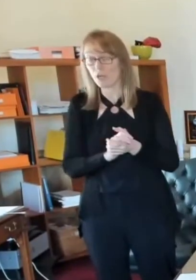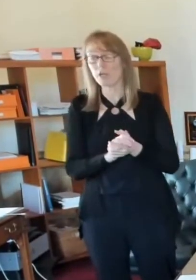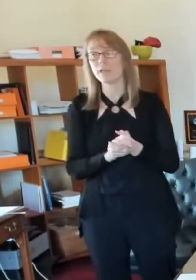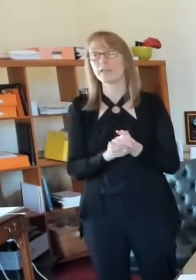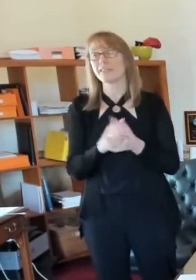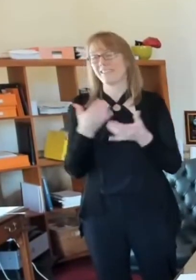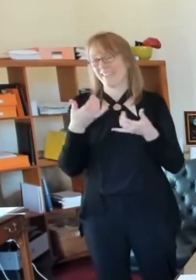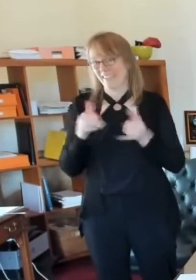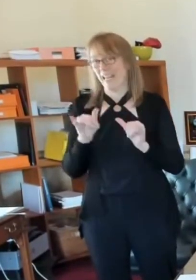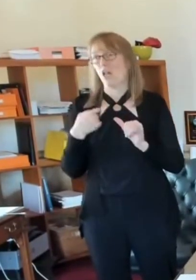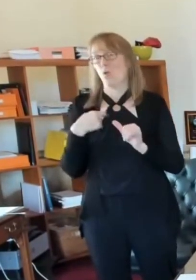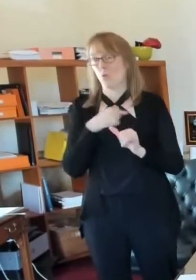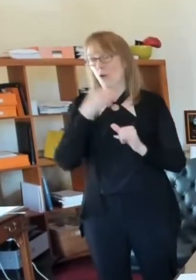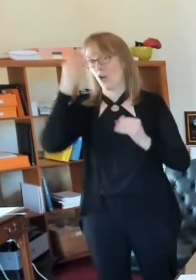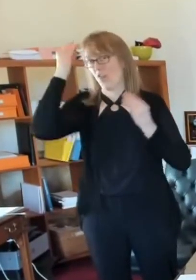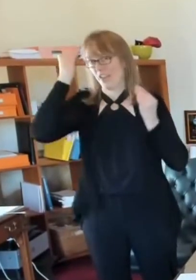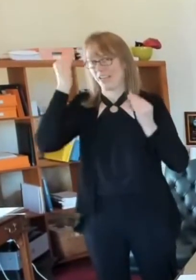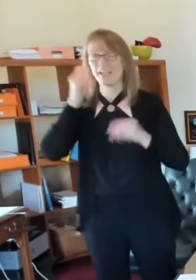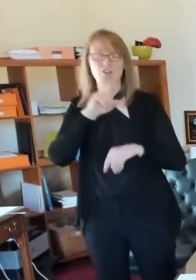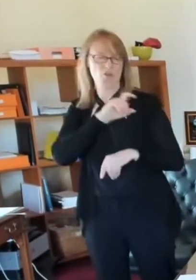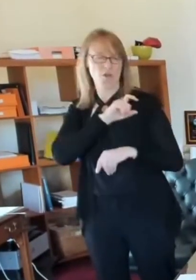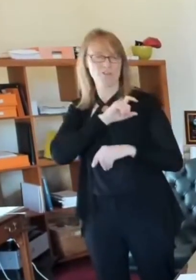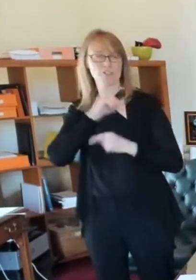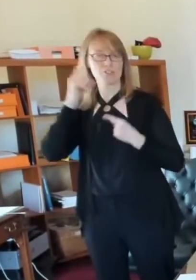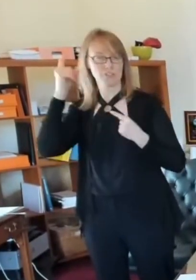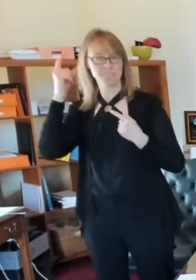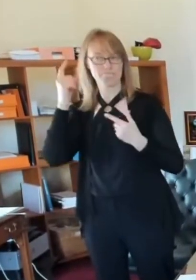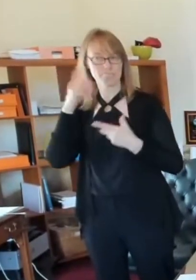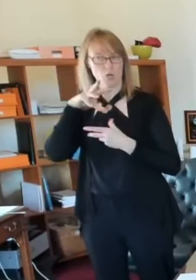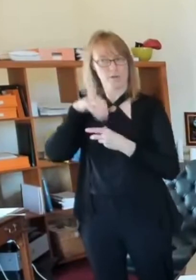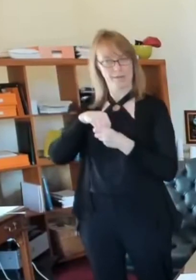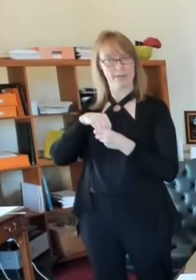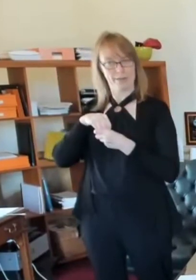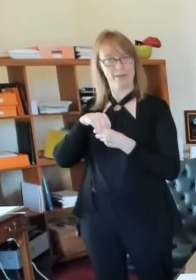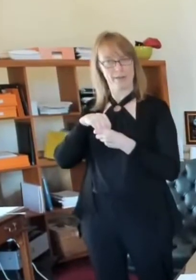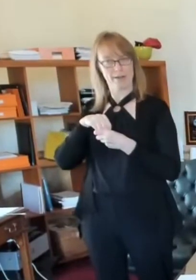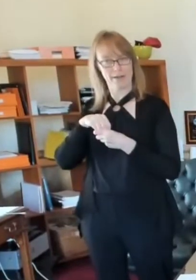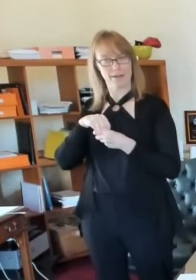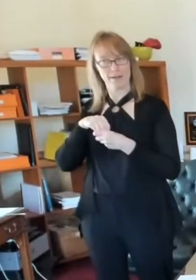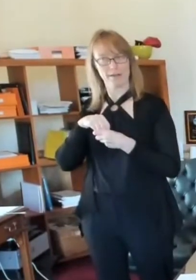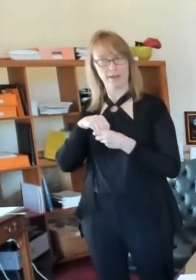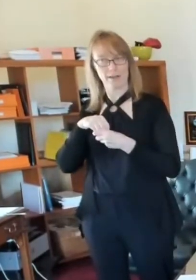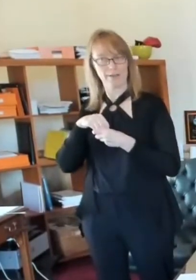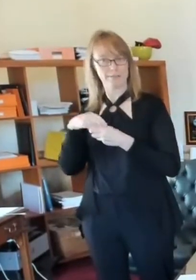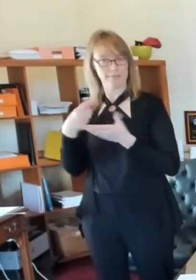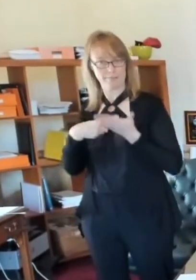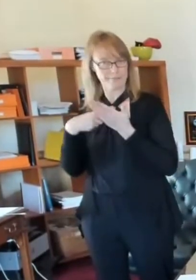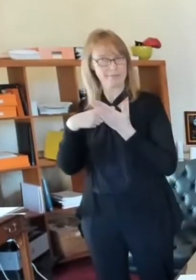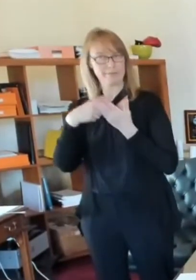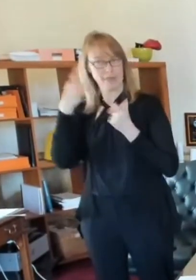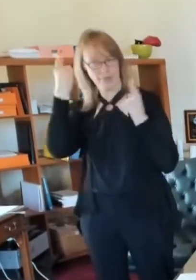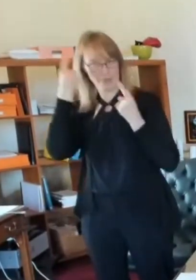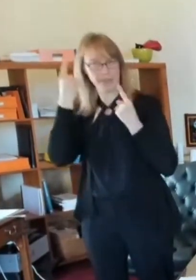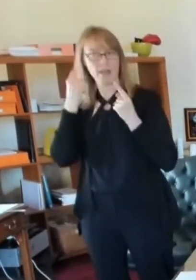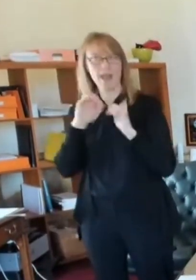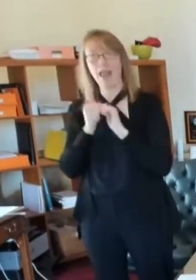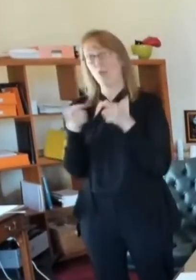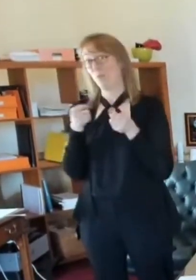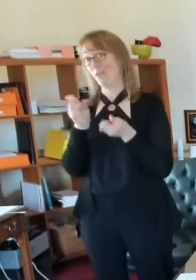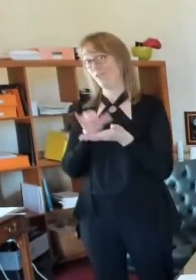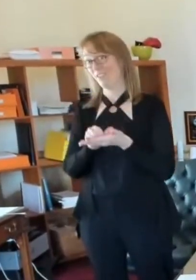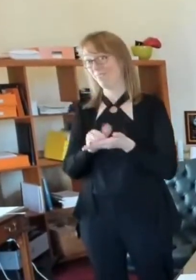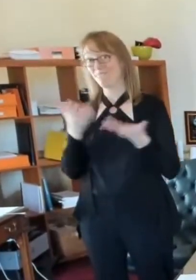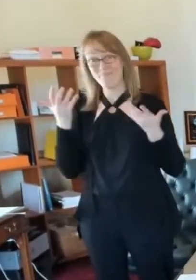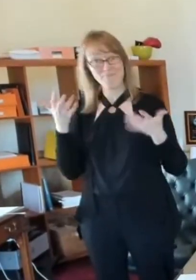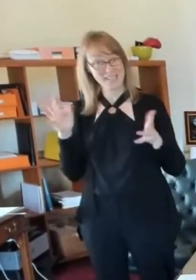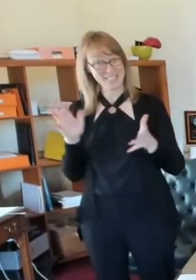does, our law enforcement is prepared to handle that. That's it for today, Mayor. That's it for today. Thank